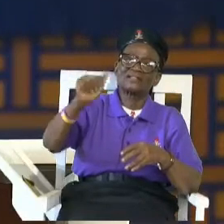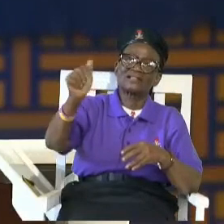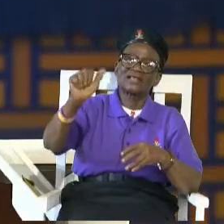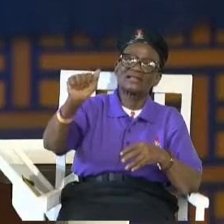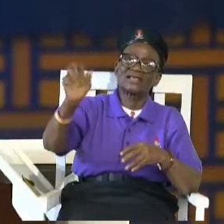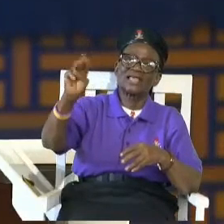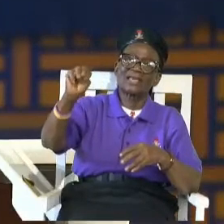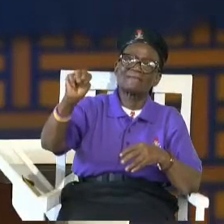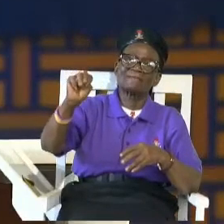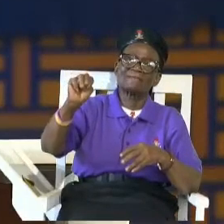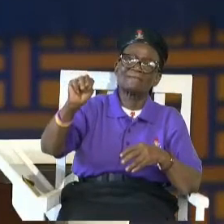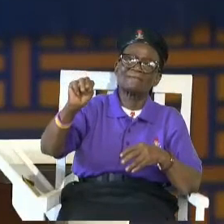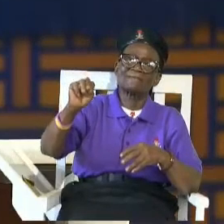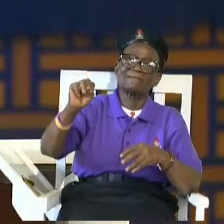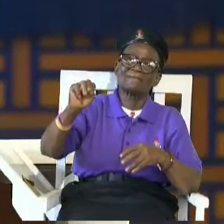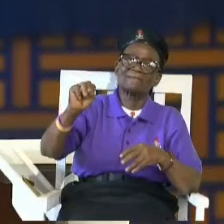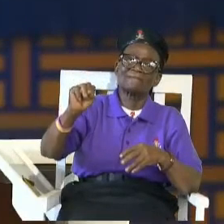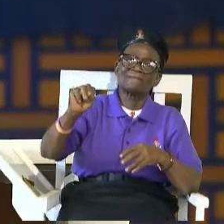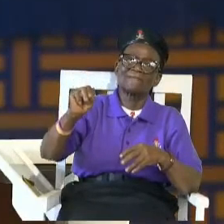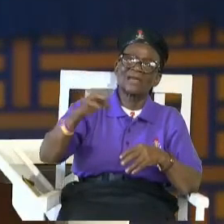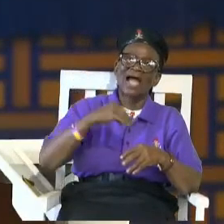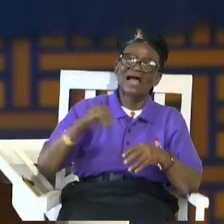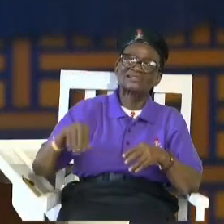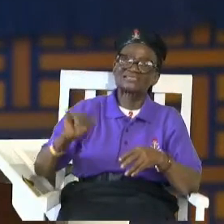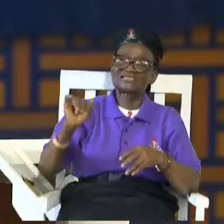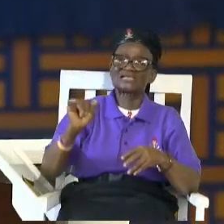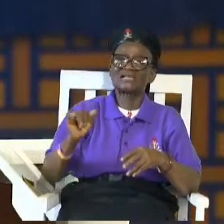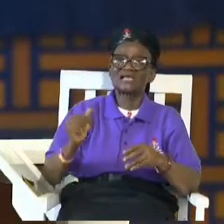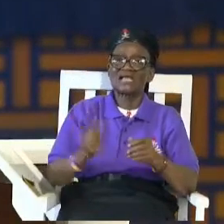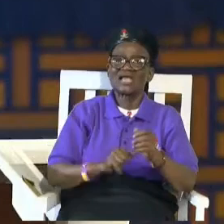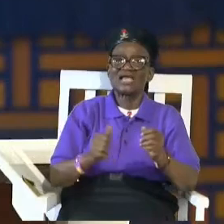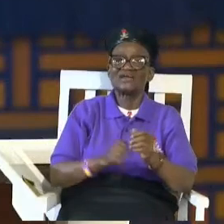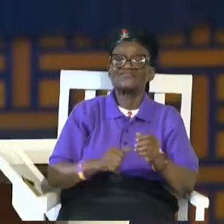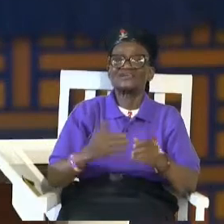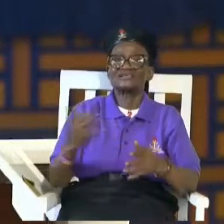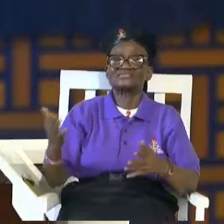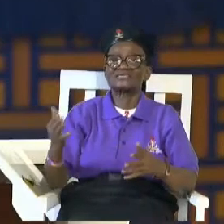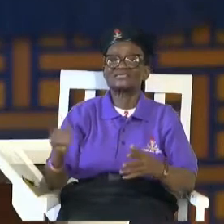a.m., and still everything is still dark,